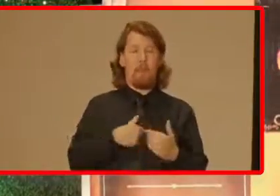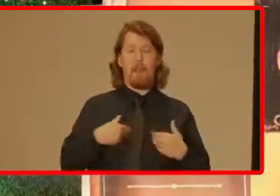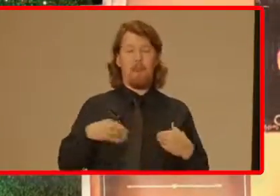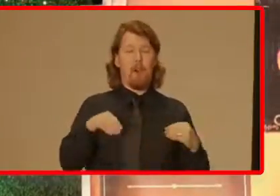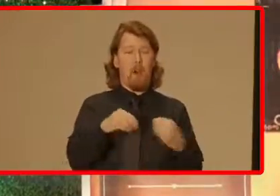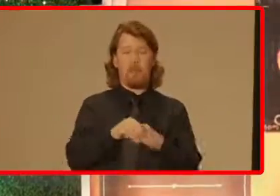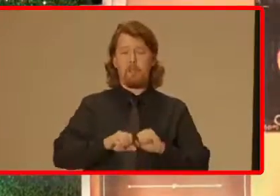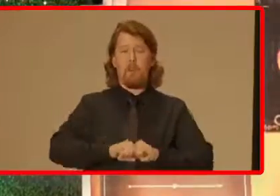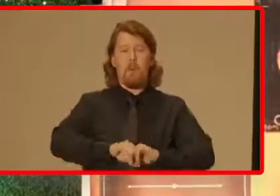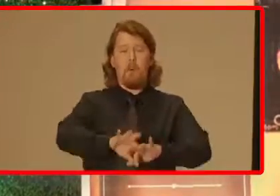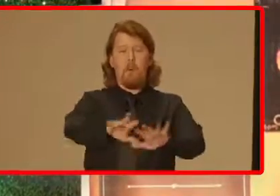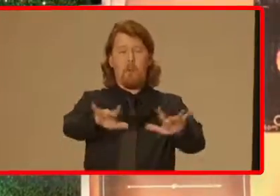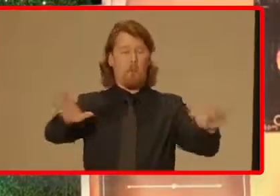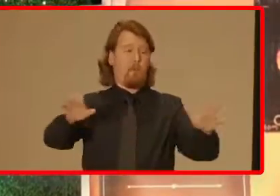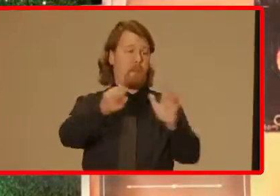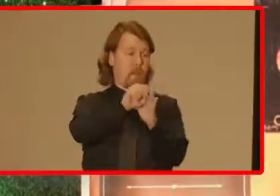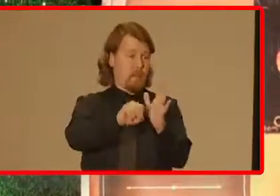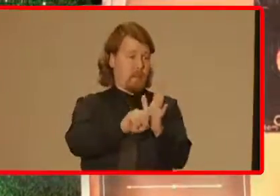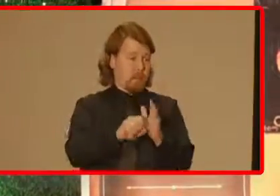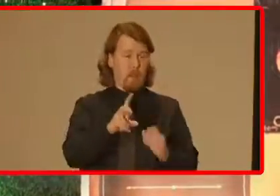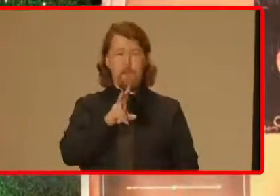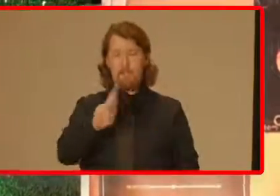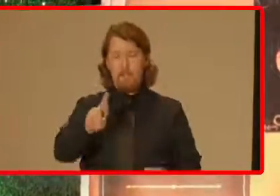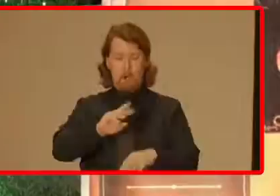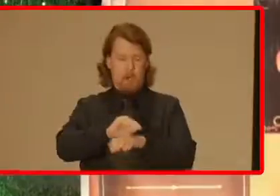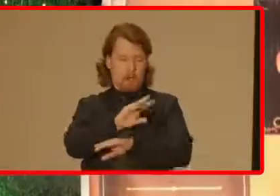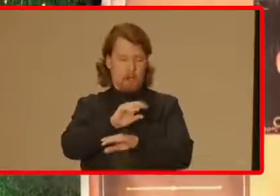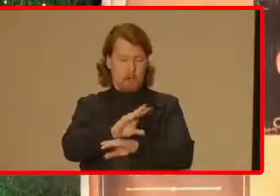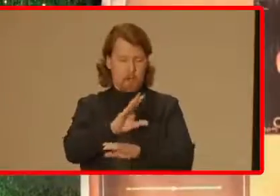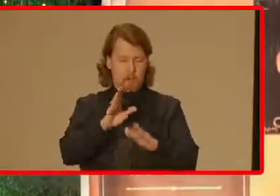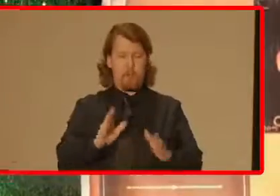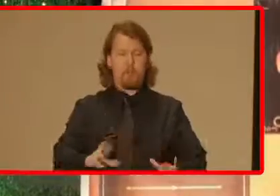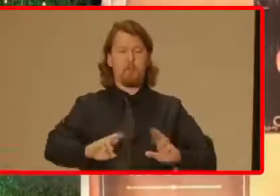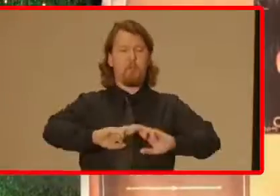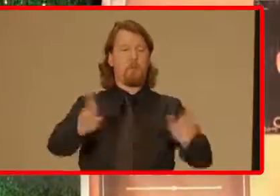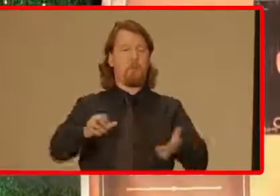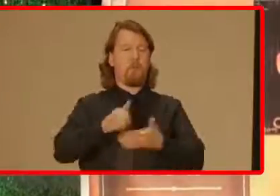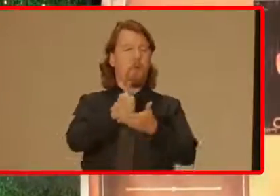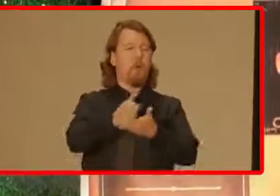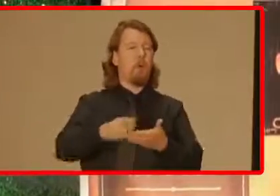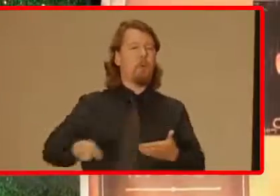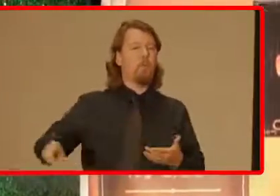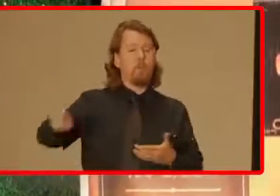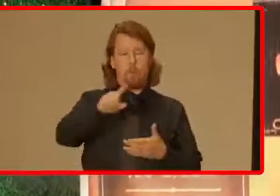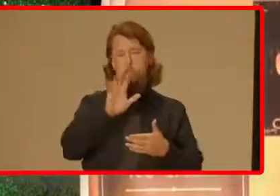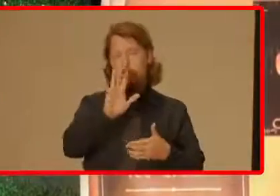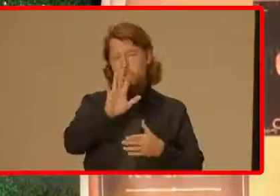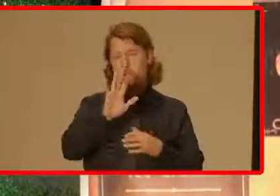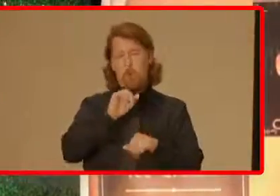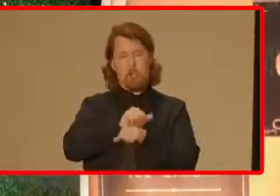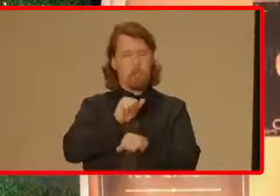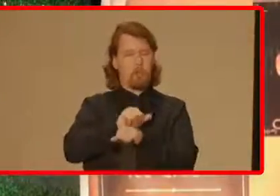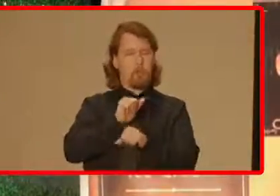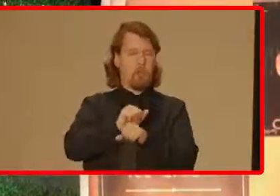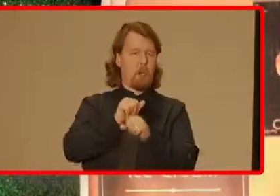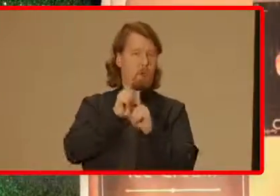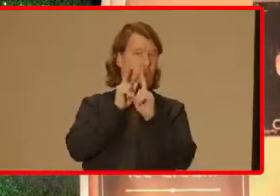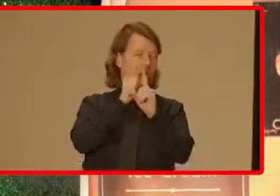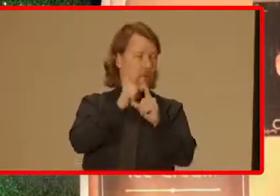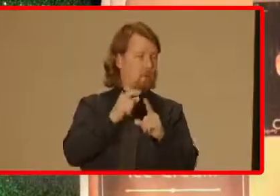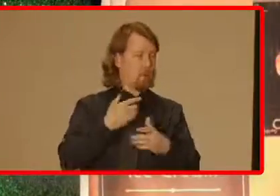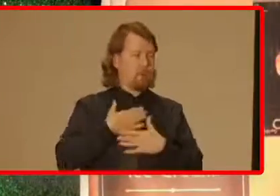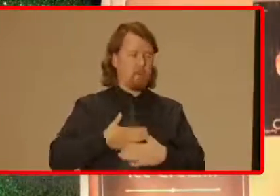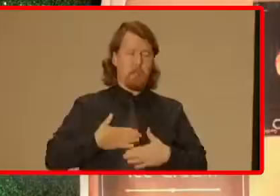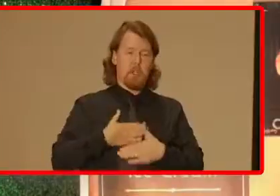state and VR counselors ready to assist you into your employment goals. And it is a pleasure to be here tonight. I hope you all